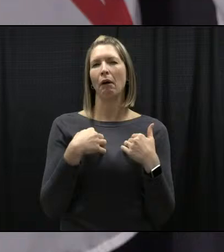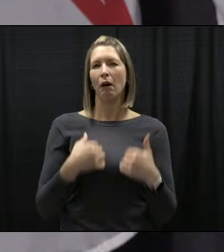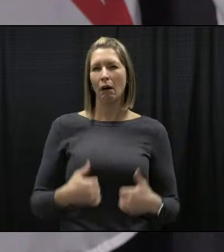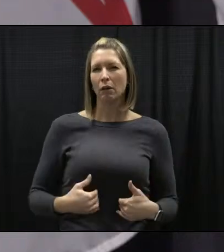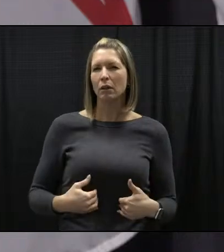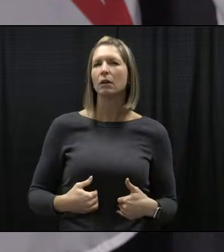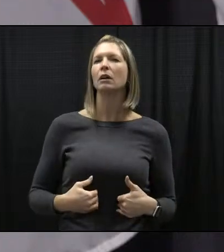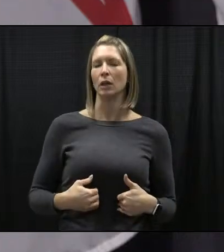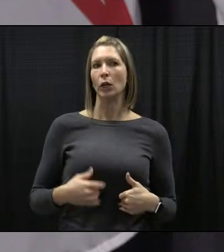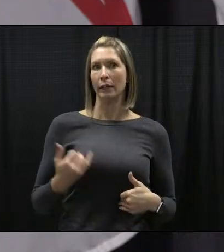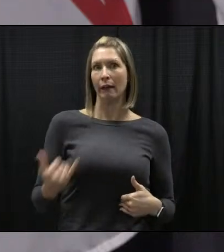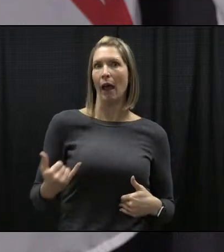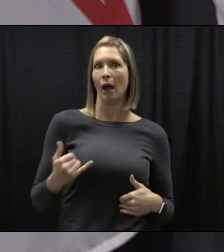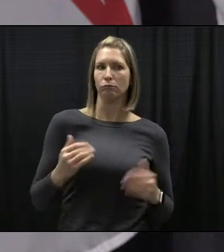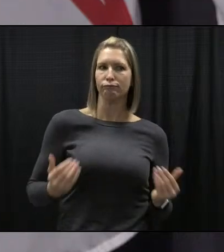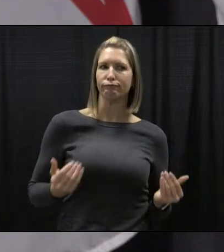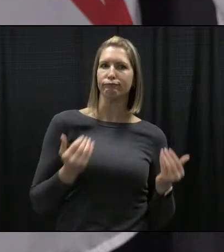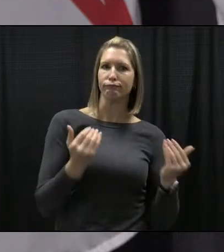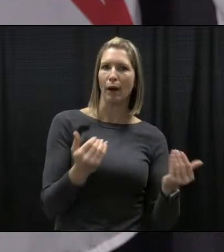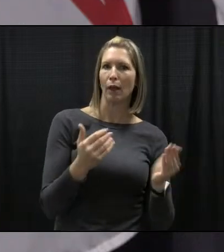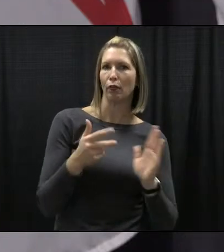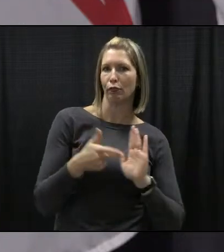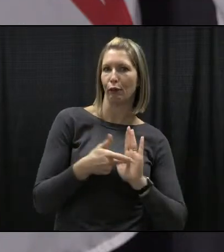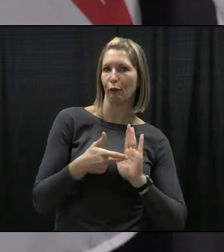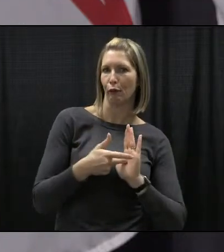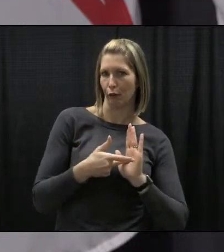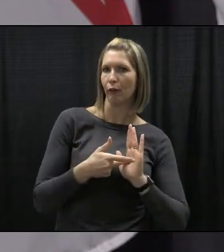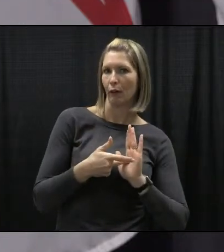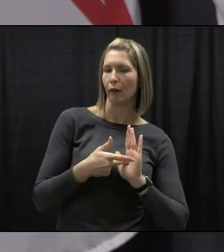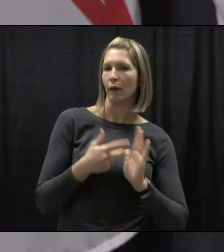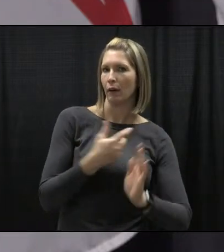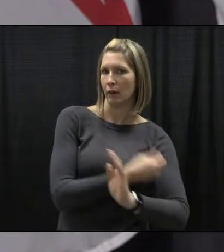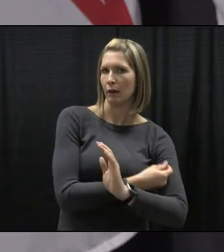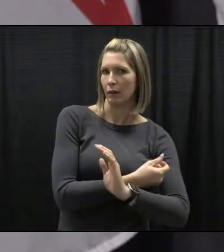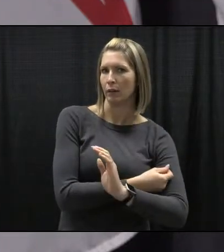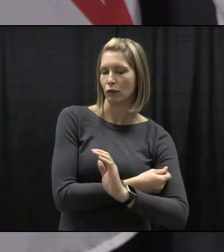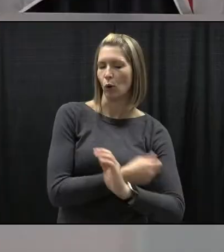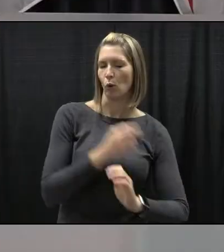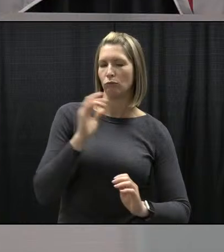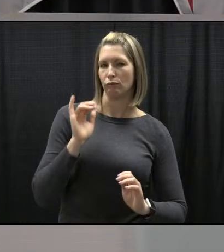more vulnerable or maybe at a higher risk for having that waning immunity.